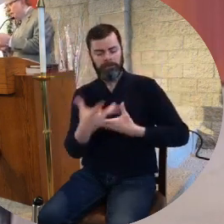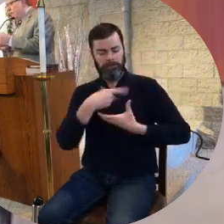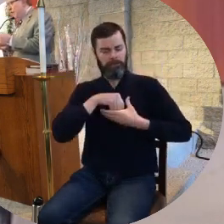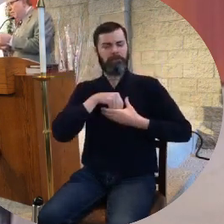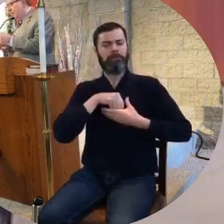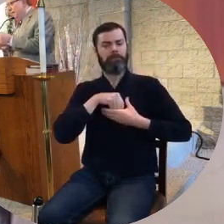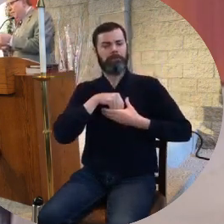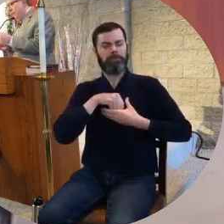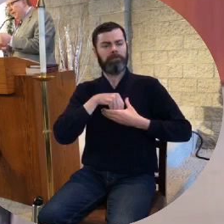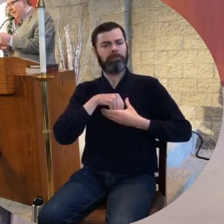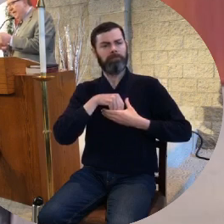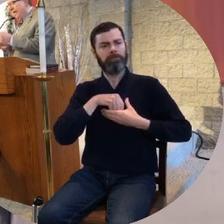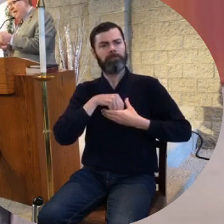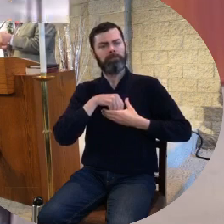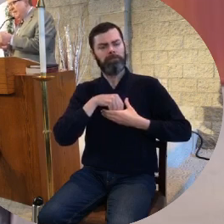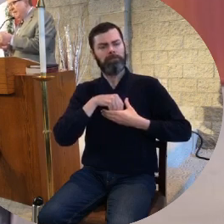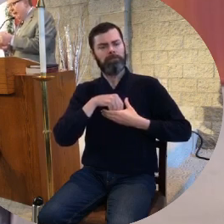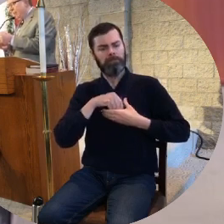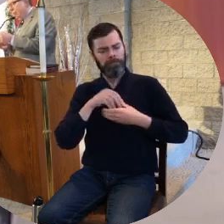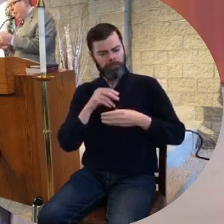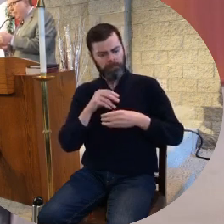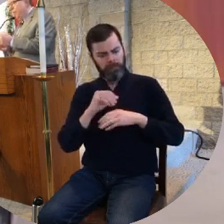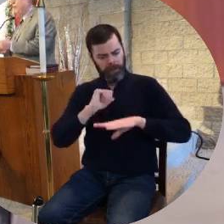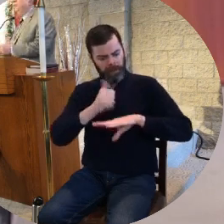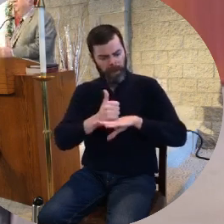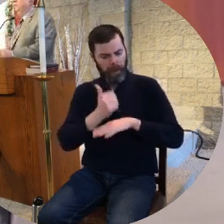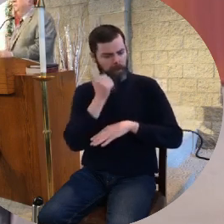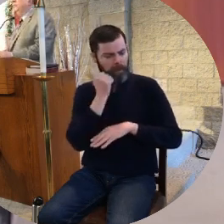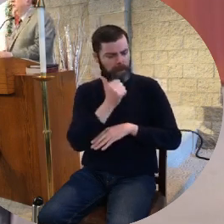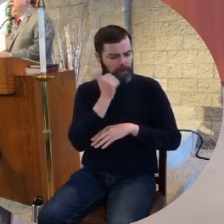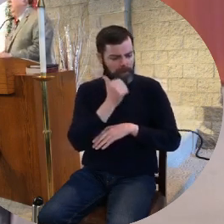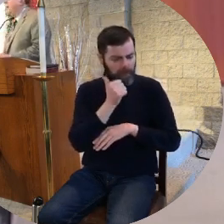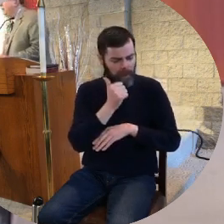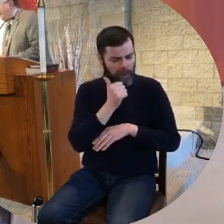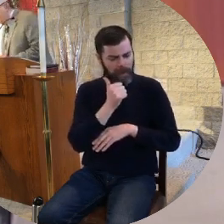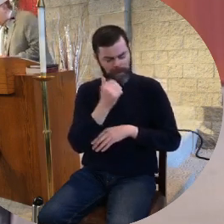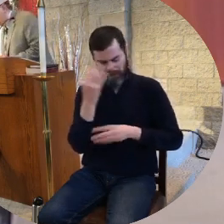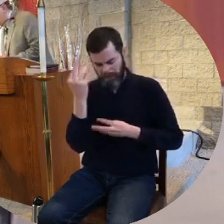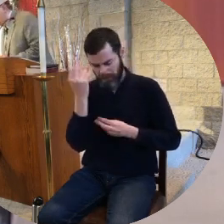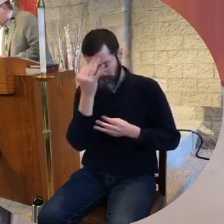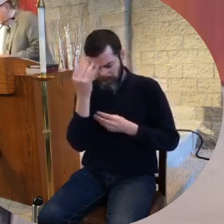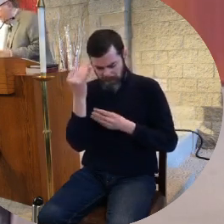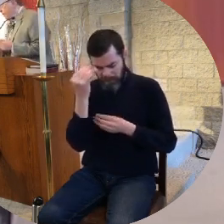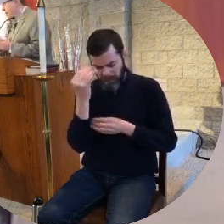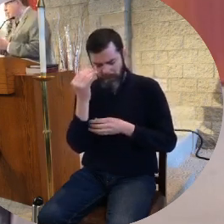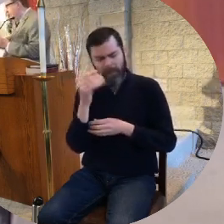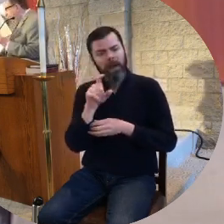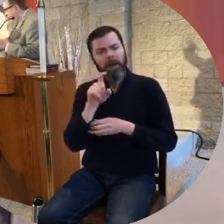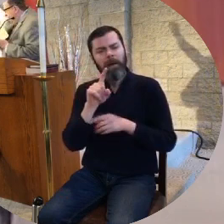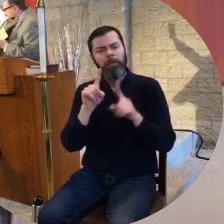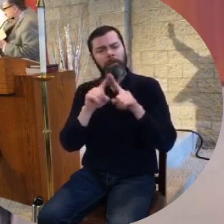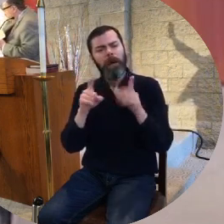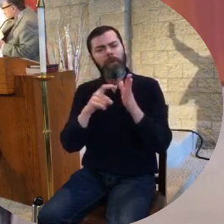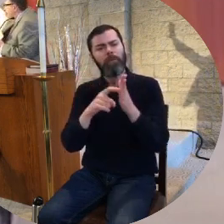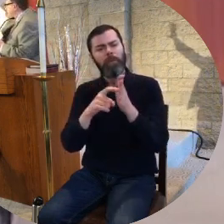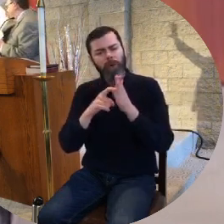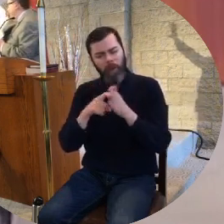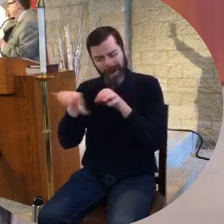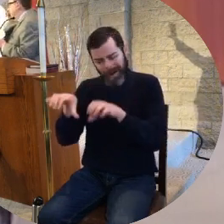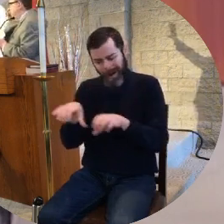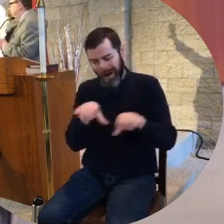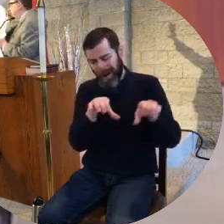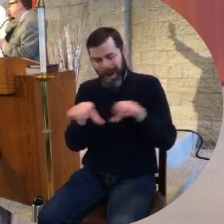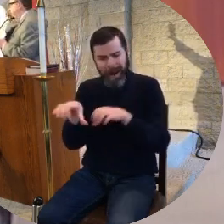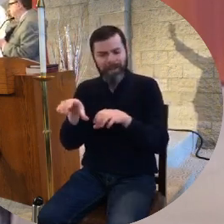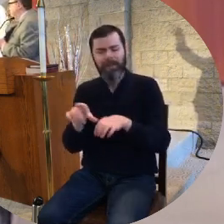image and think from it, it is incapable of birth. Hear that. this image that we are imagining in